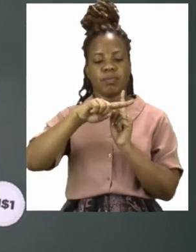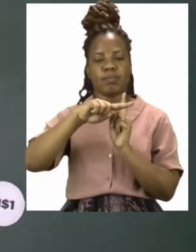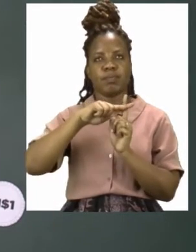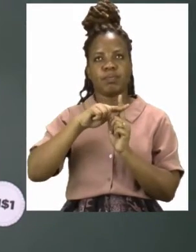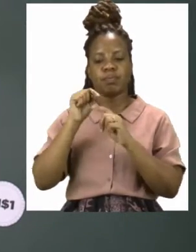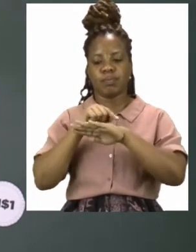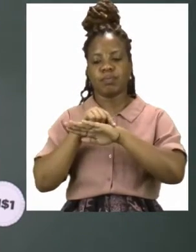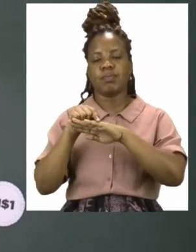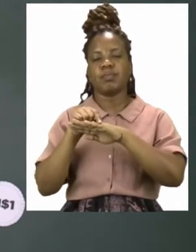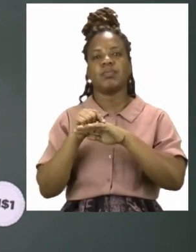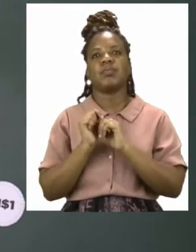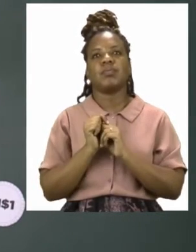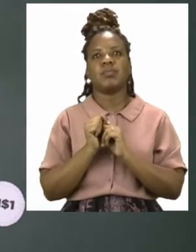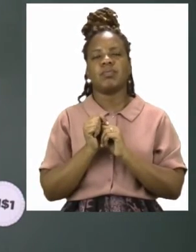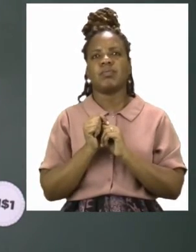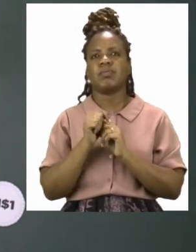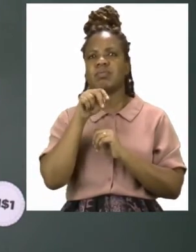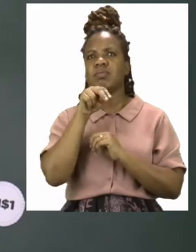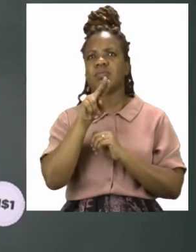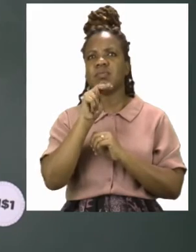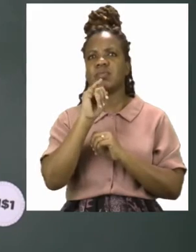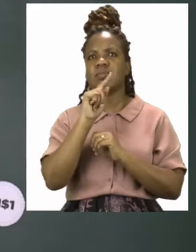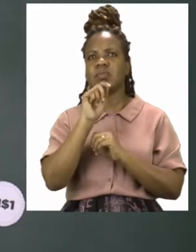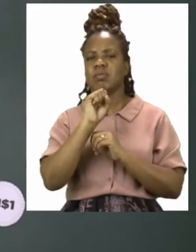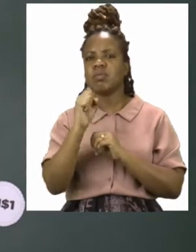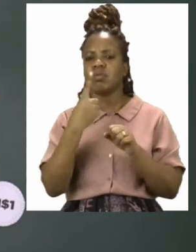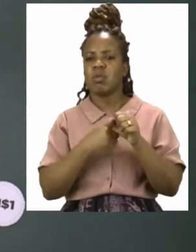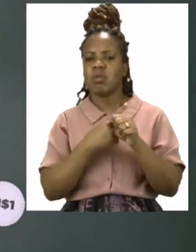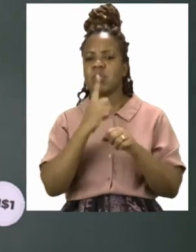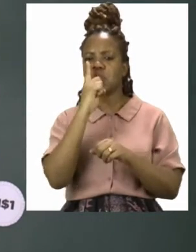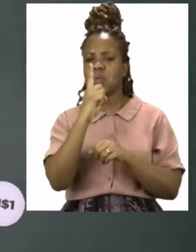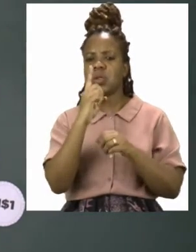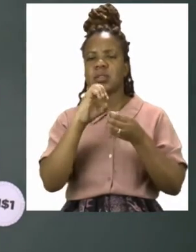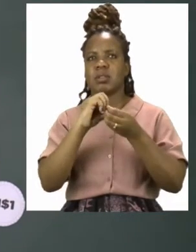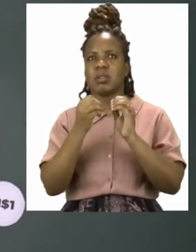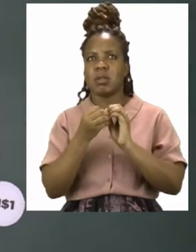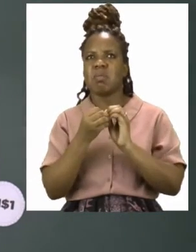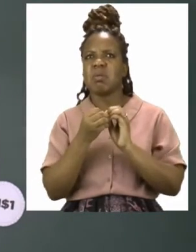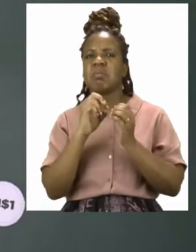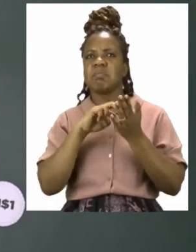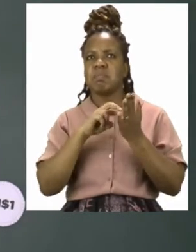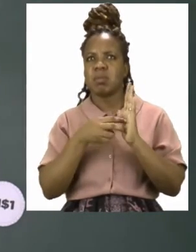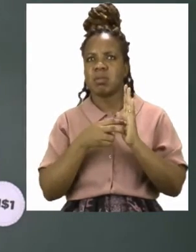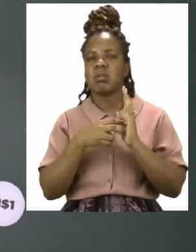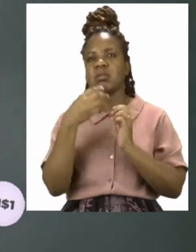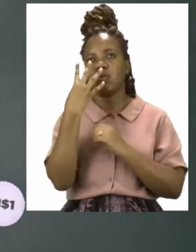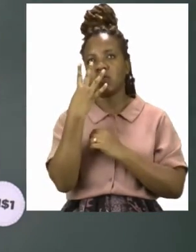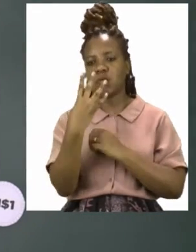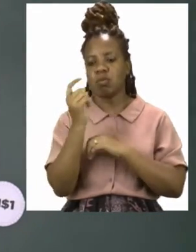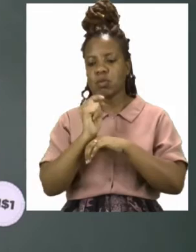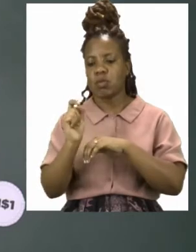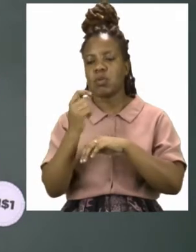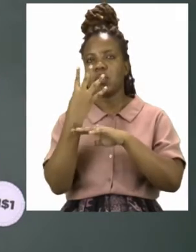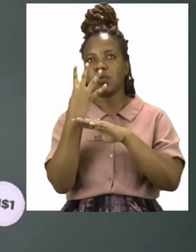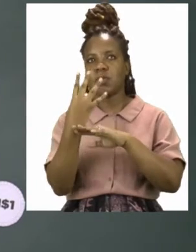to just take that four and put it in its right place. Now, our answer says 54